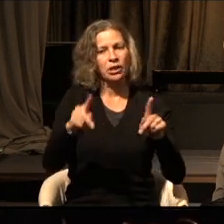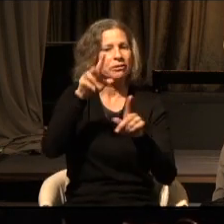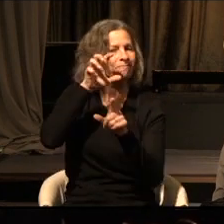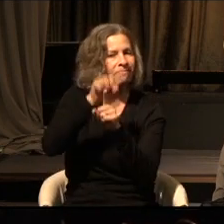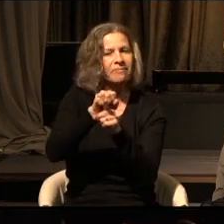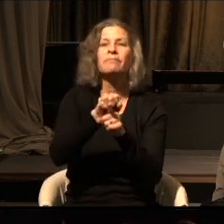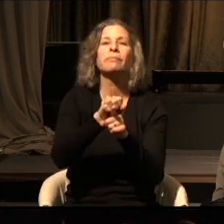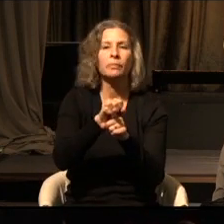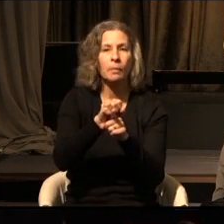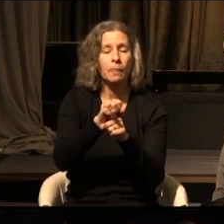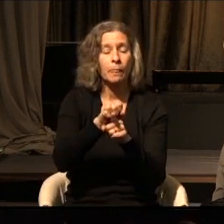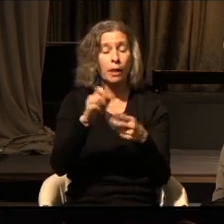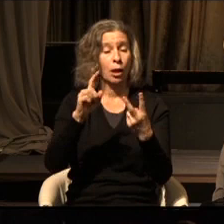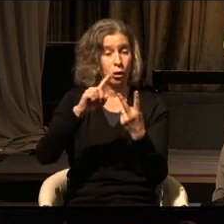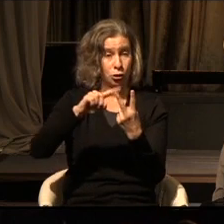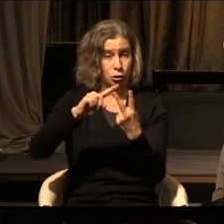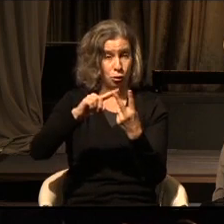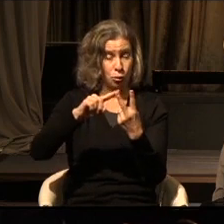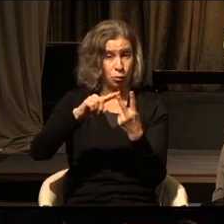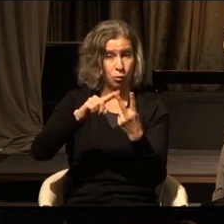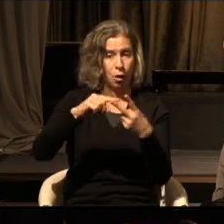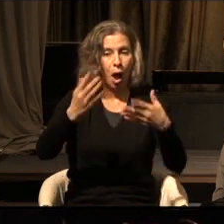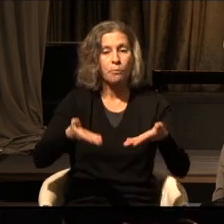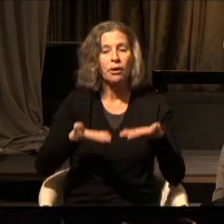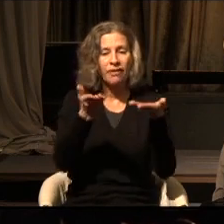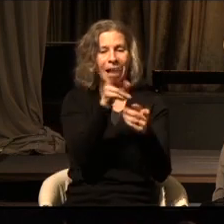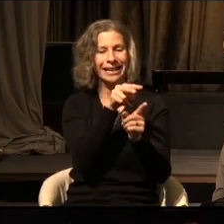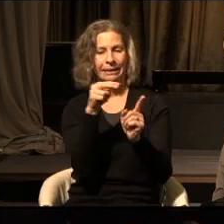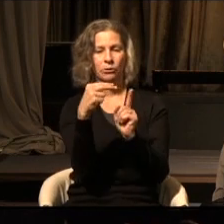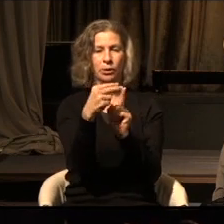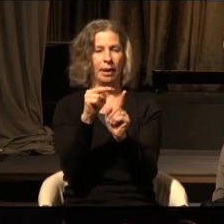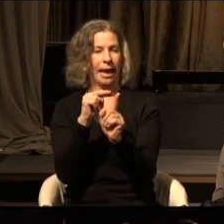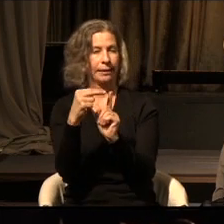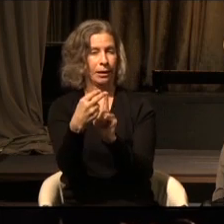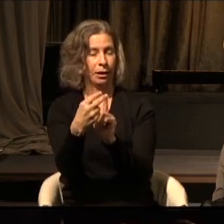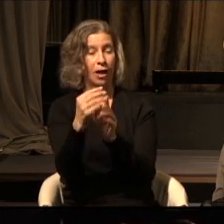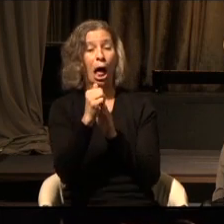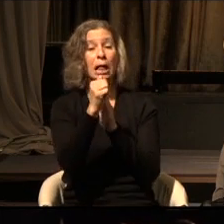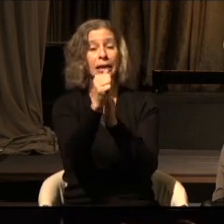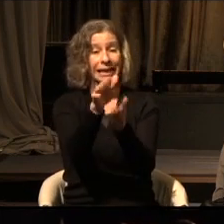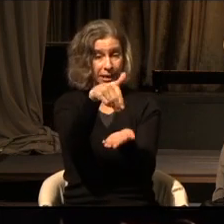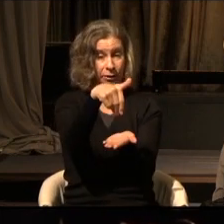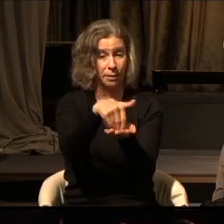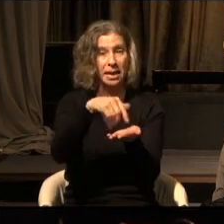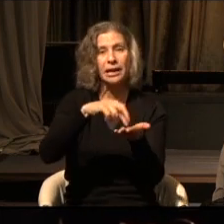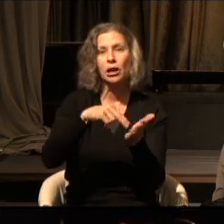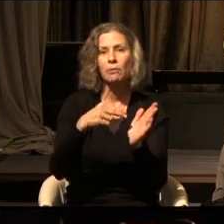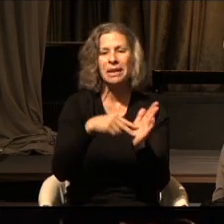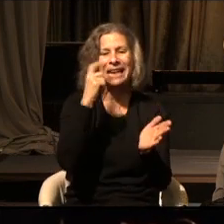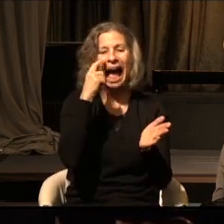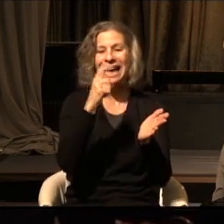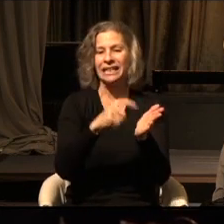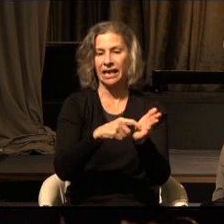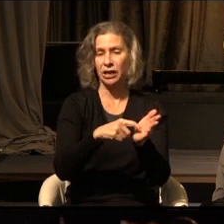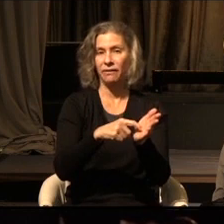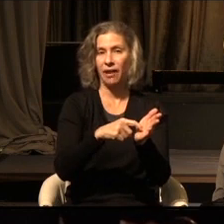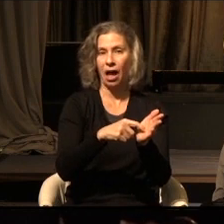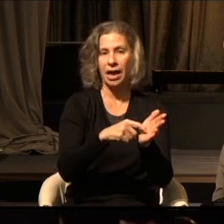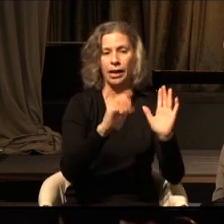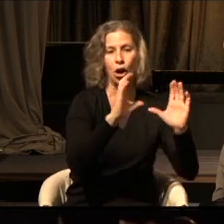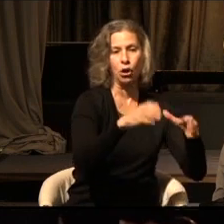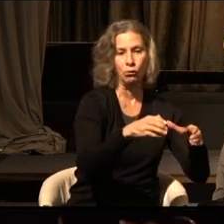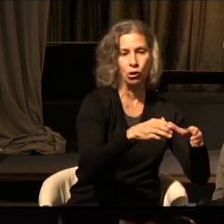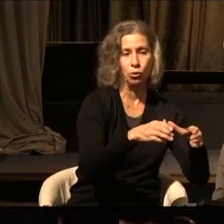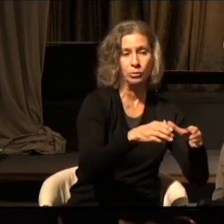opportunities. Number two, providing perspective. Leading from the middle involves identifying in and out groups